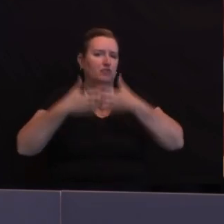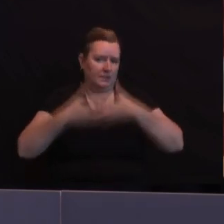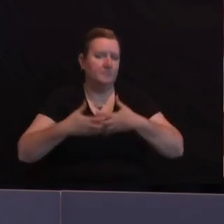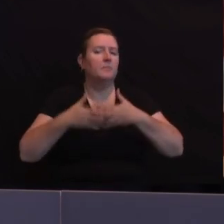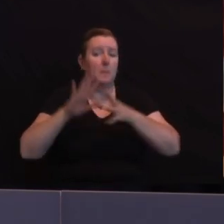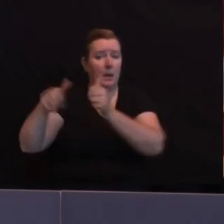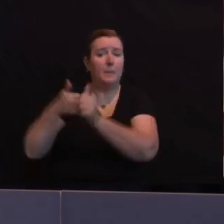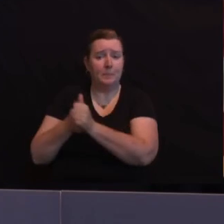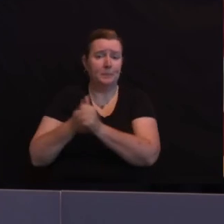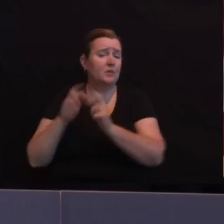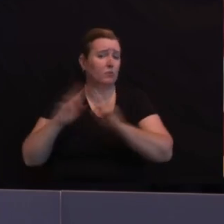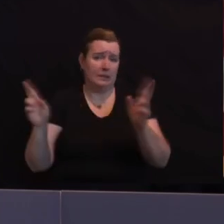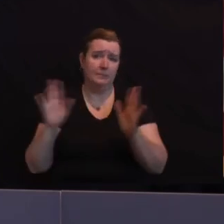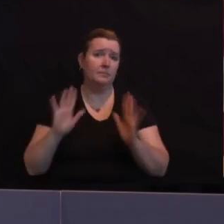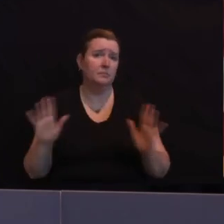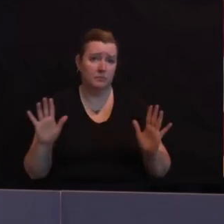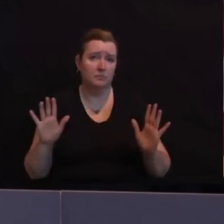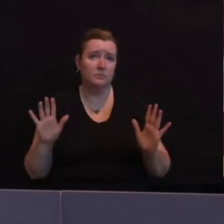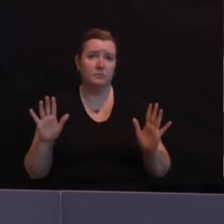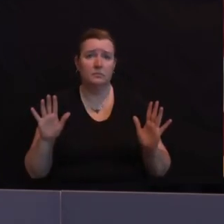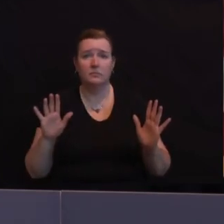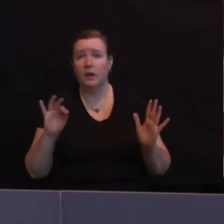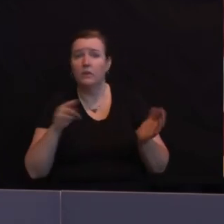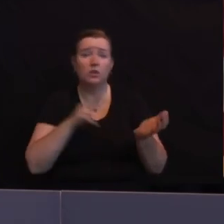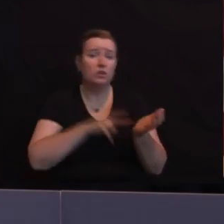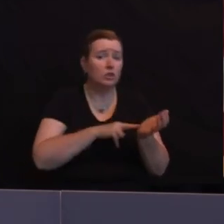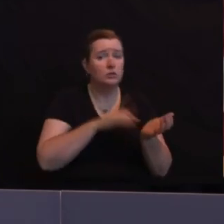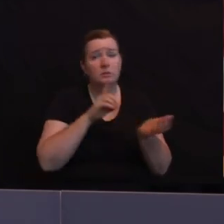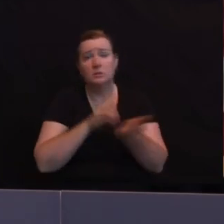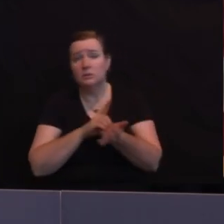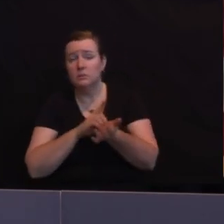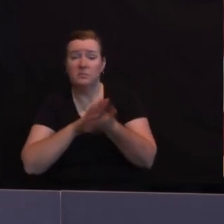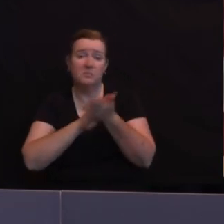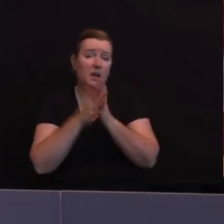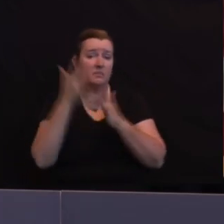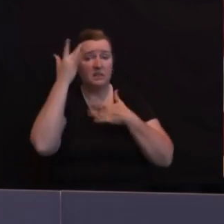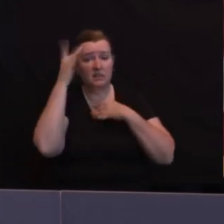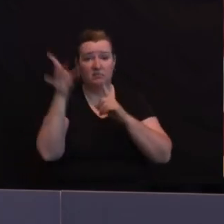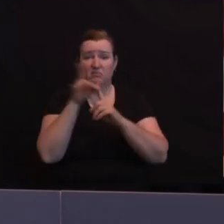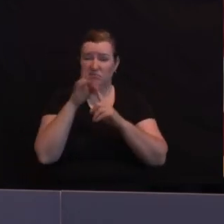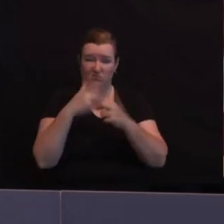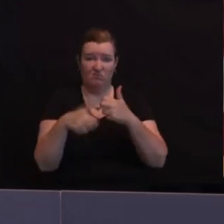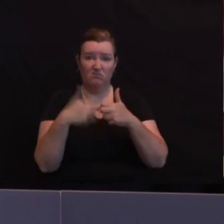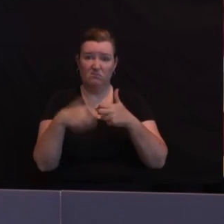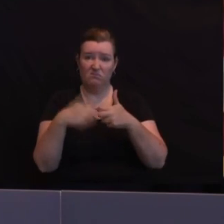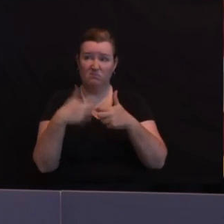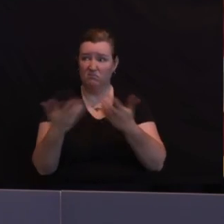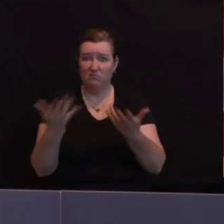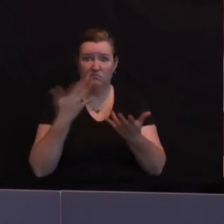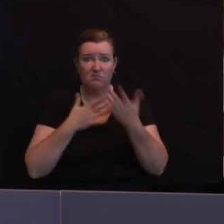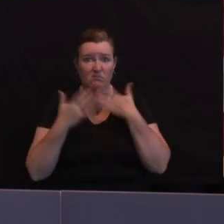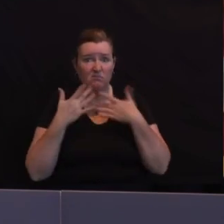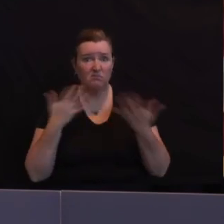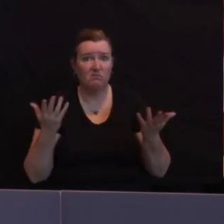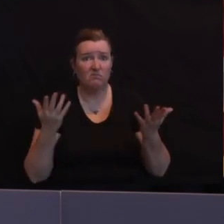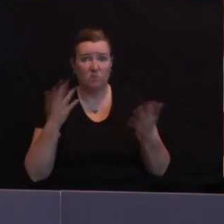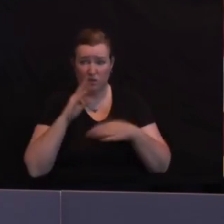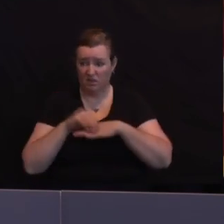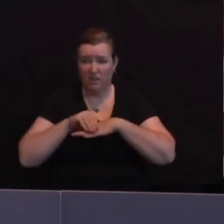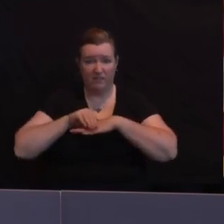If healthcare workers fall ill, like in the prior surge, we will have a problem. Staffing will be affected.